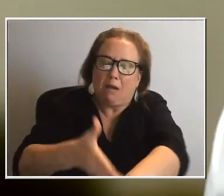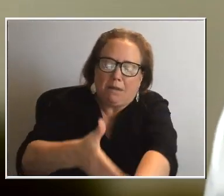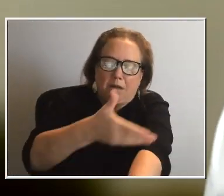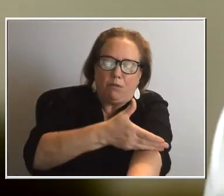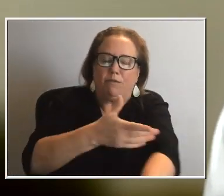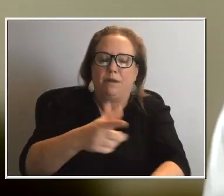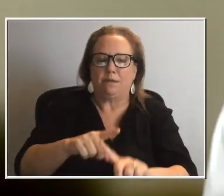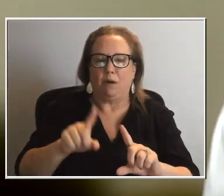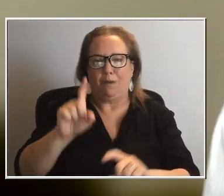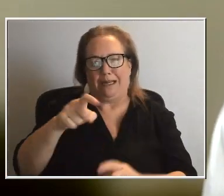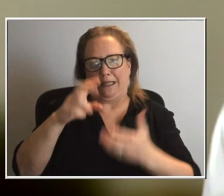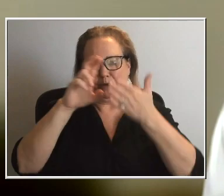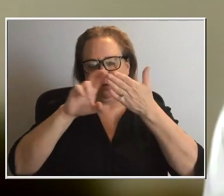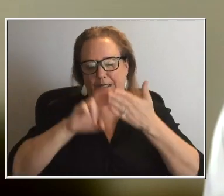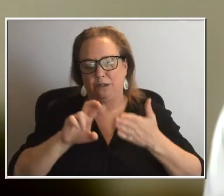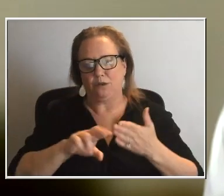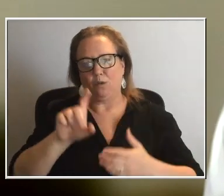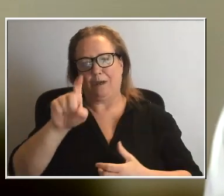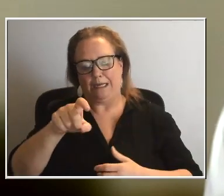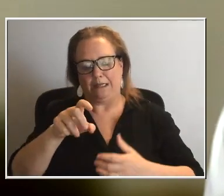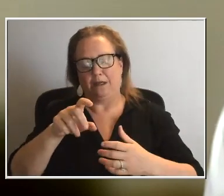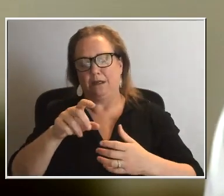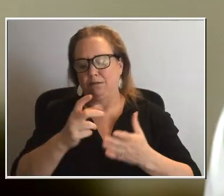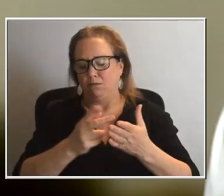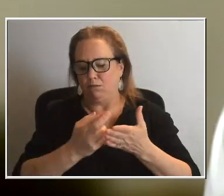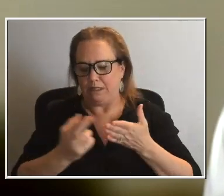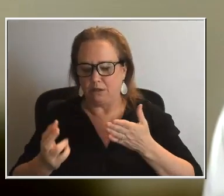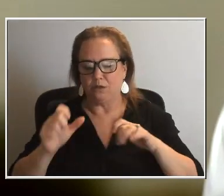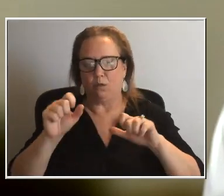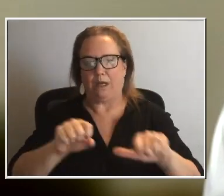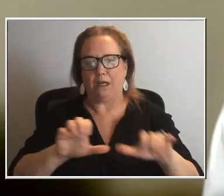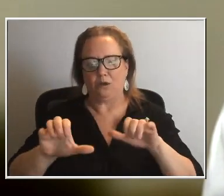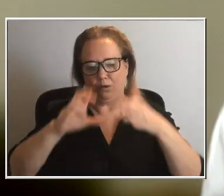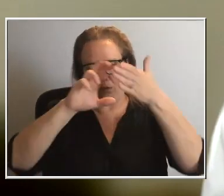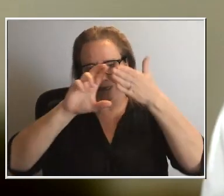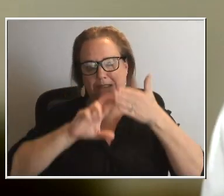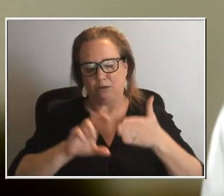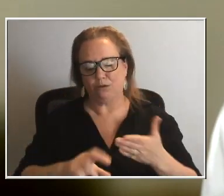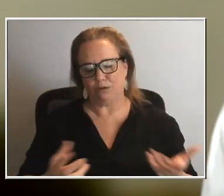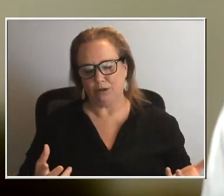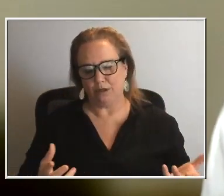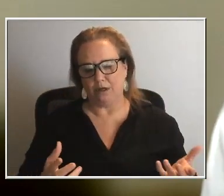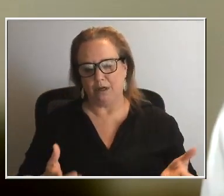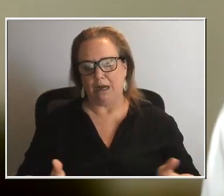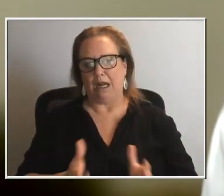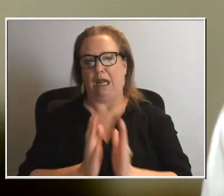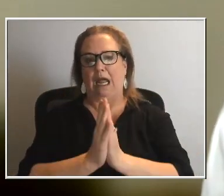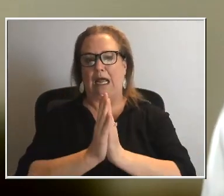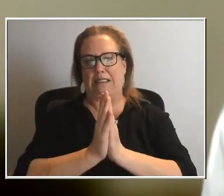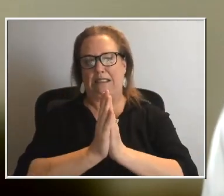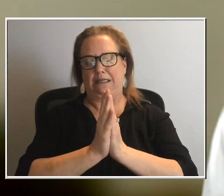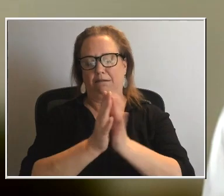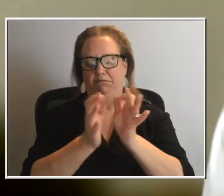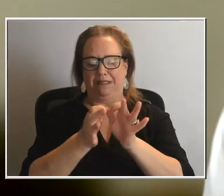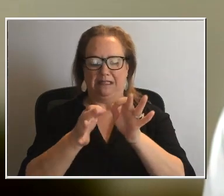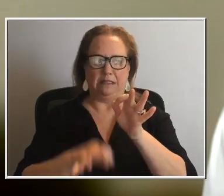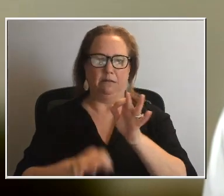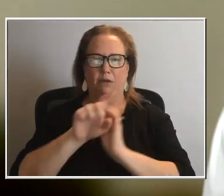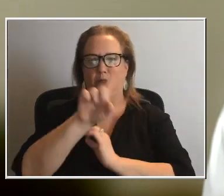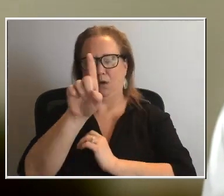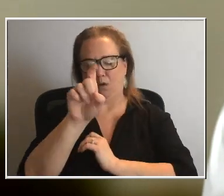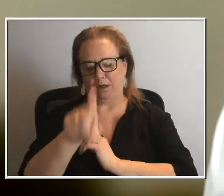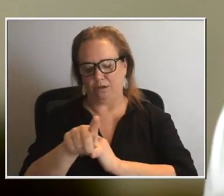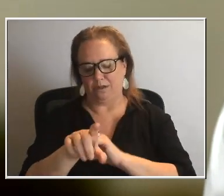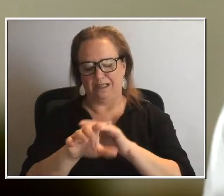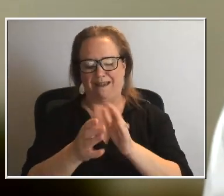need this research. We need these resources so that we can do the research, asking the very simple questions and the